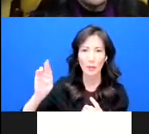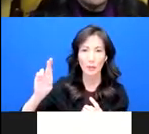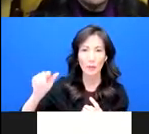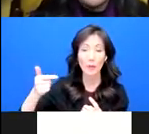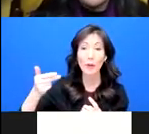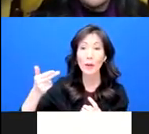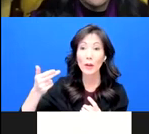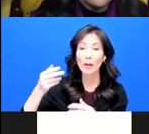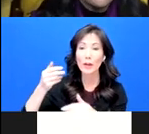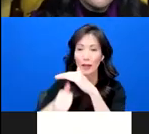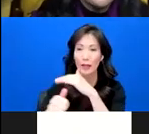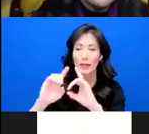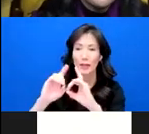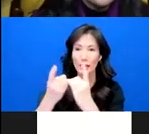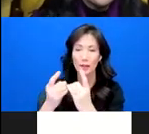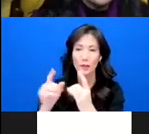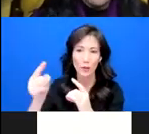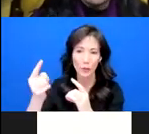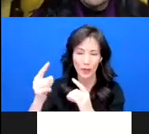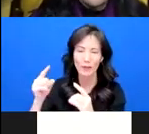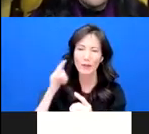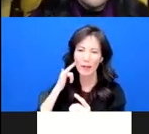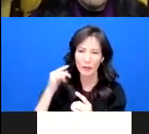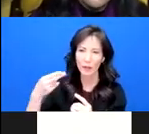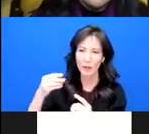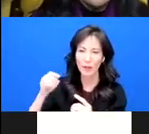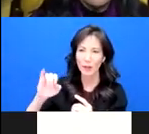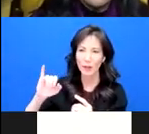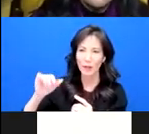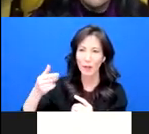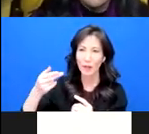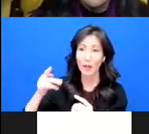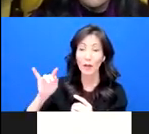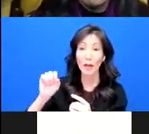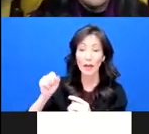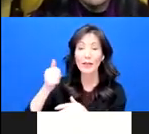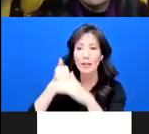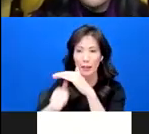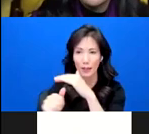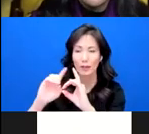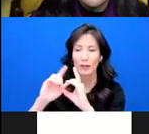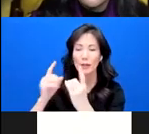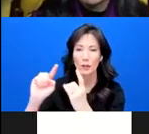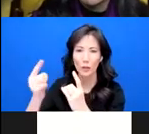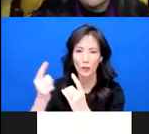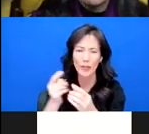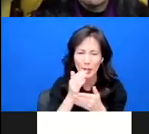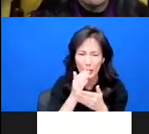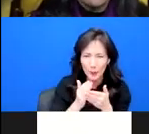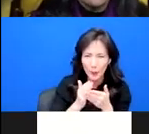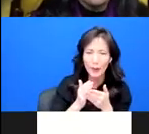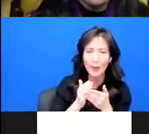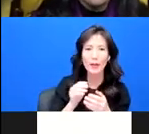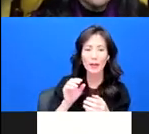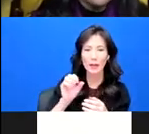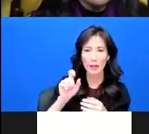Heights is moved into District 1. And then a small portion of St. Mary's is moved into District 3. But the biggest kind of move here from